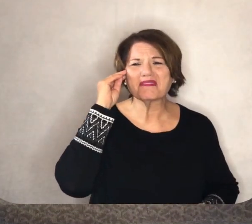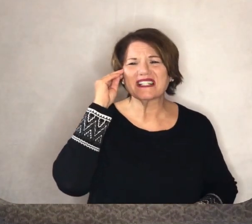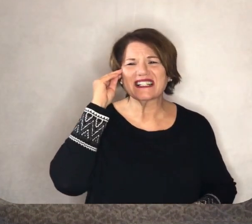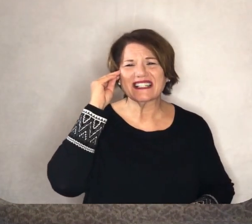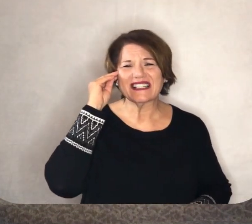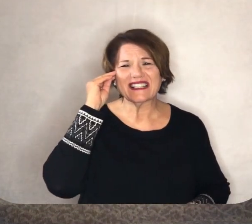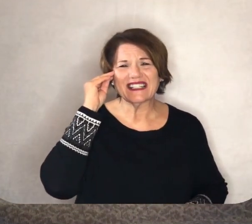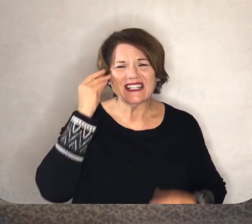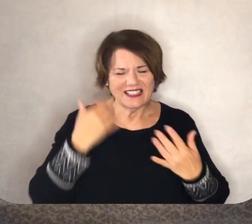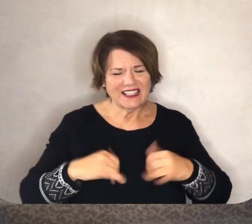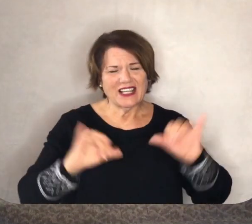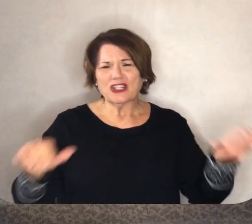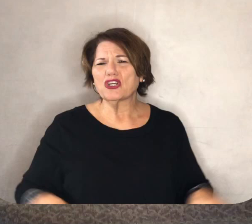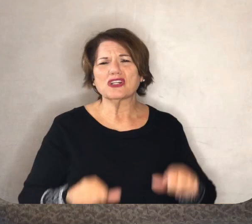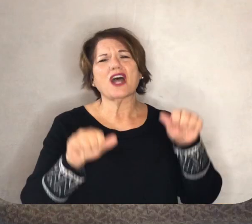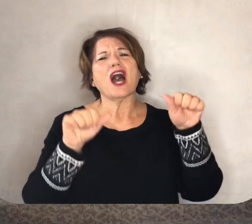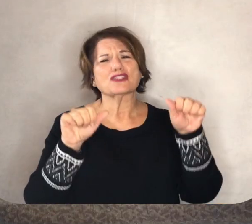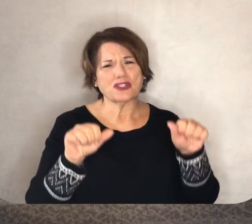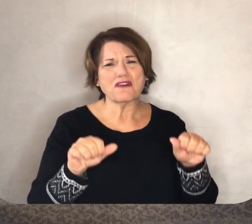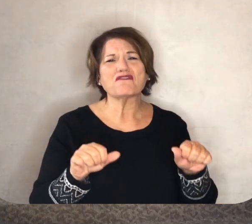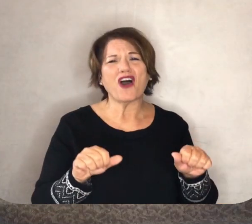home, you're not too